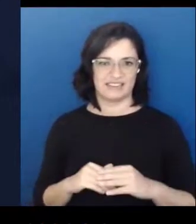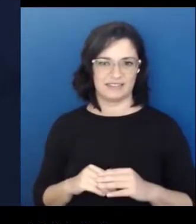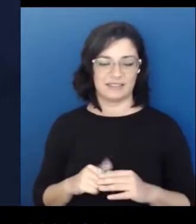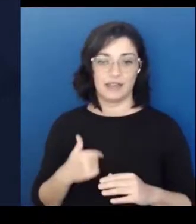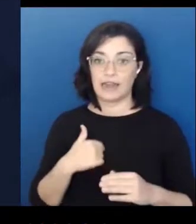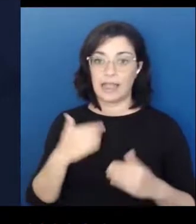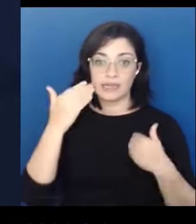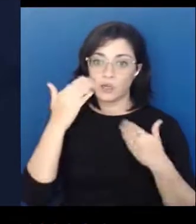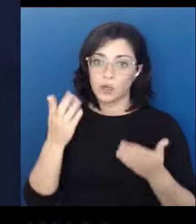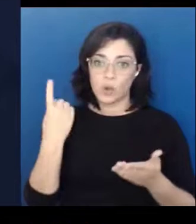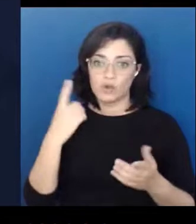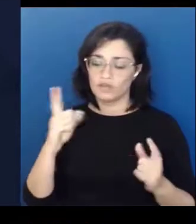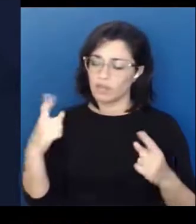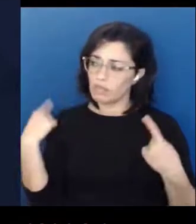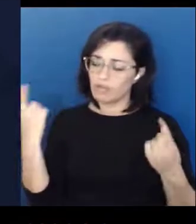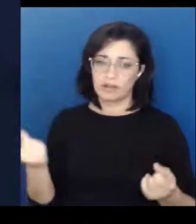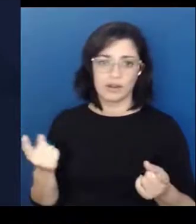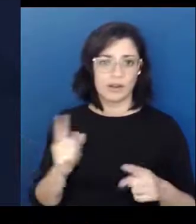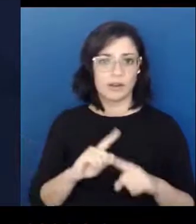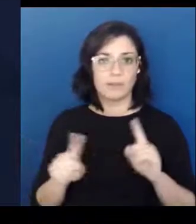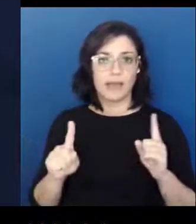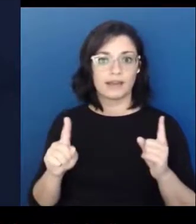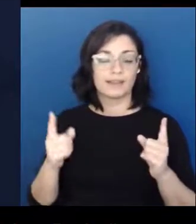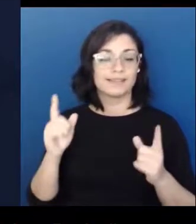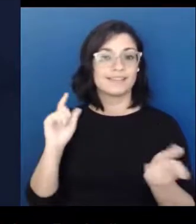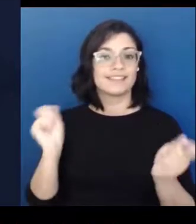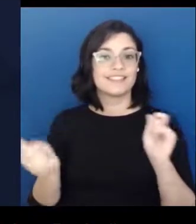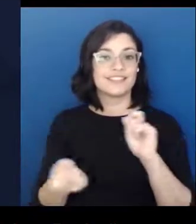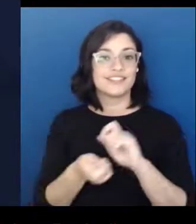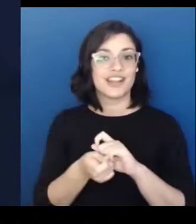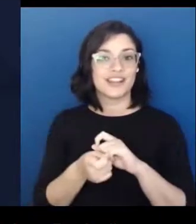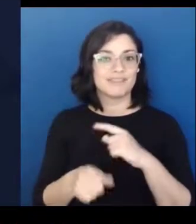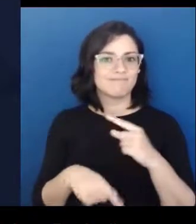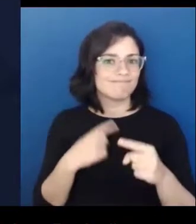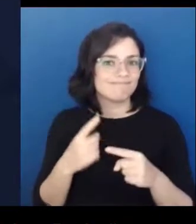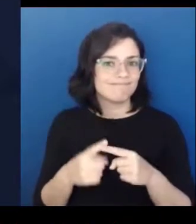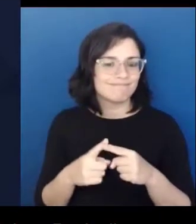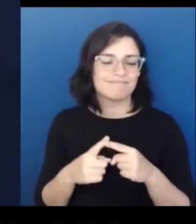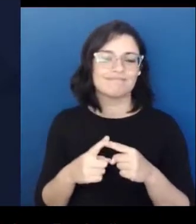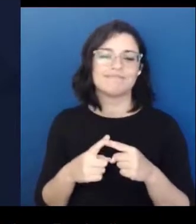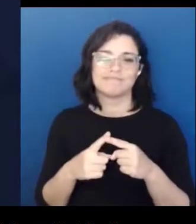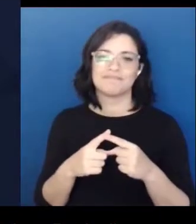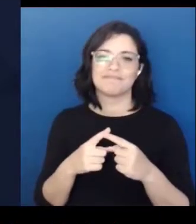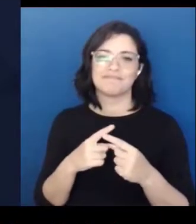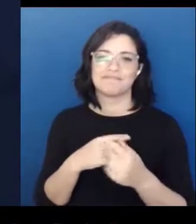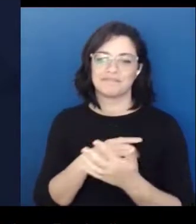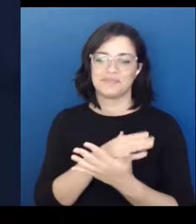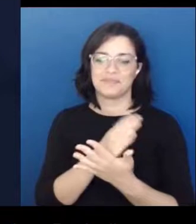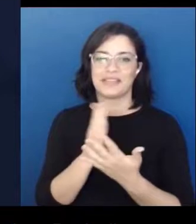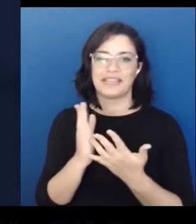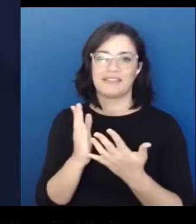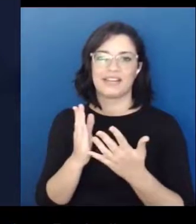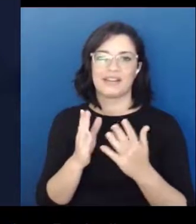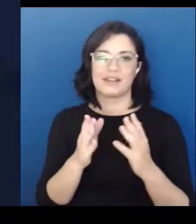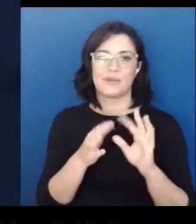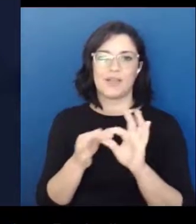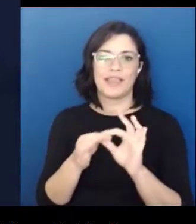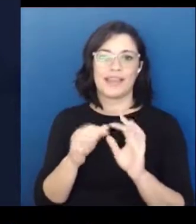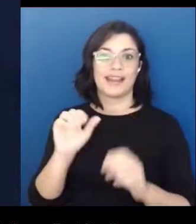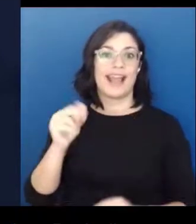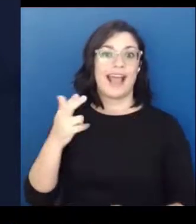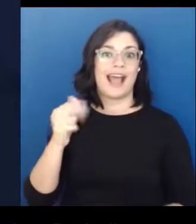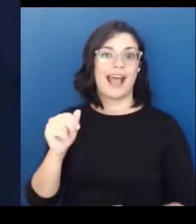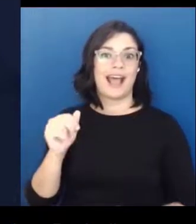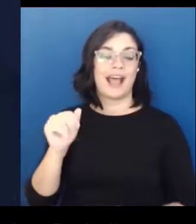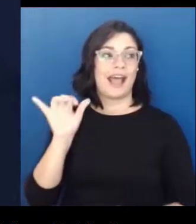all changed in a series of related aha moments when I hit 40, that